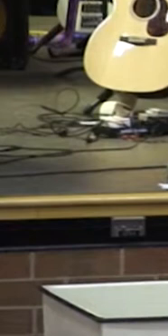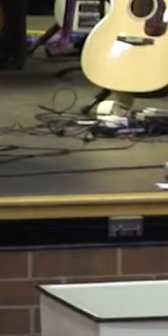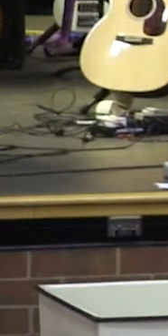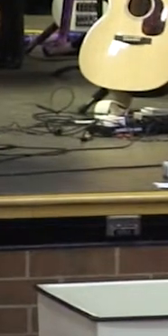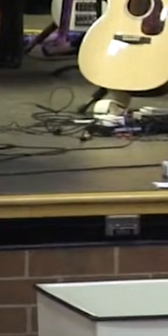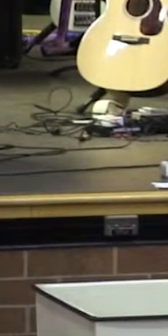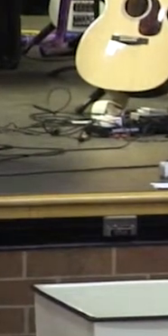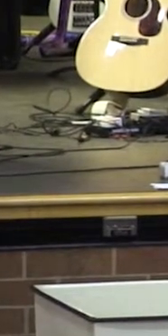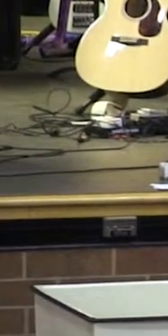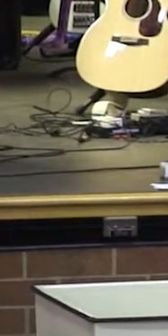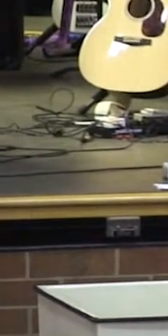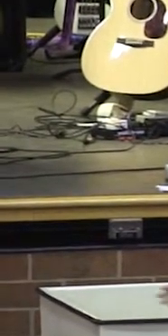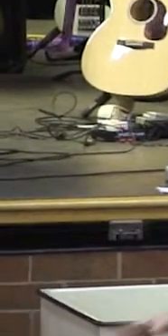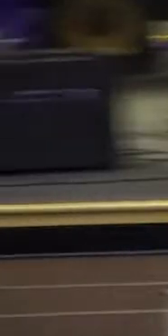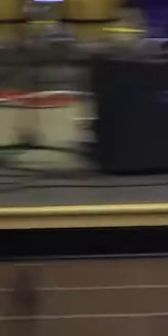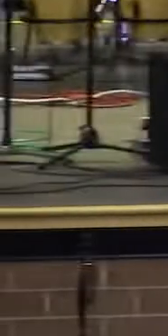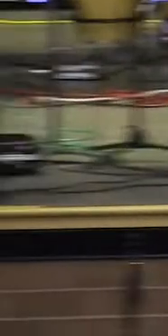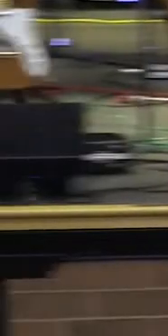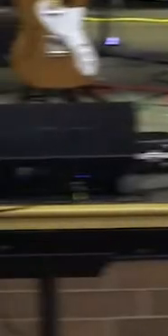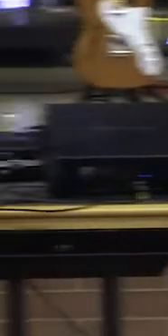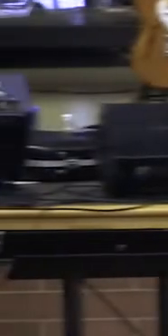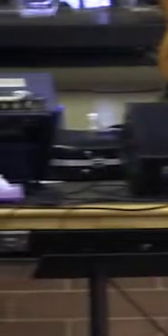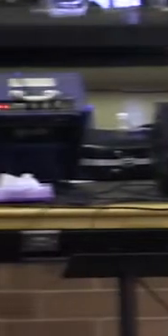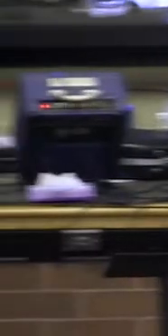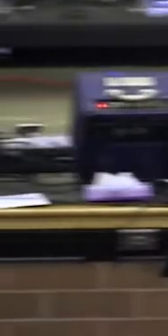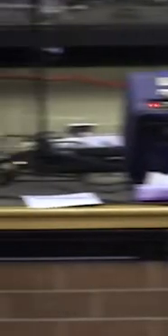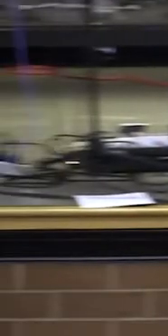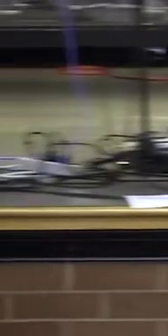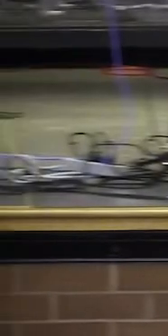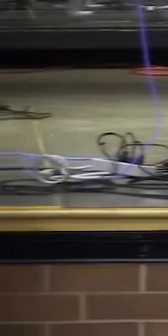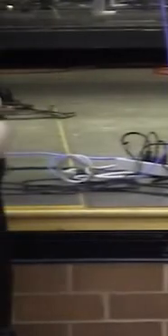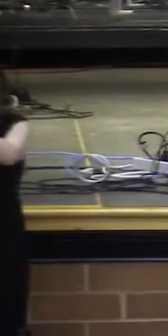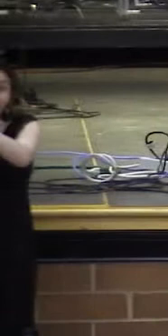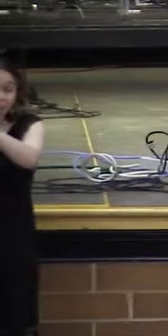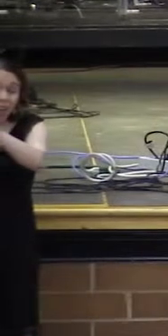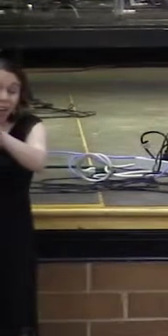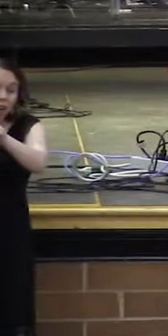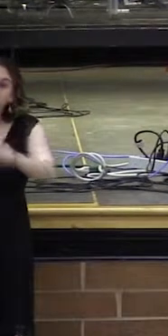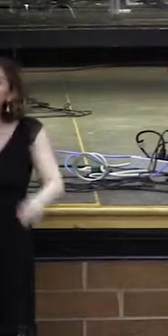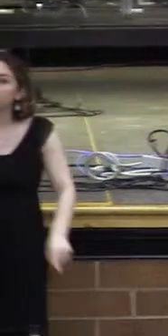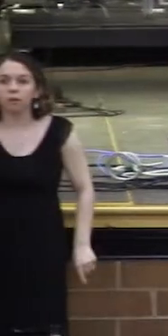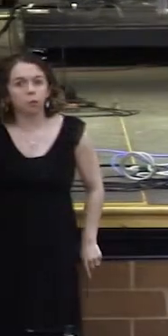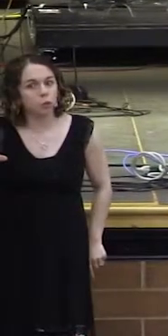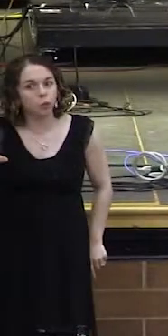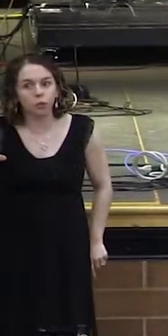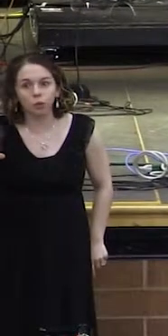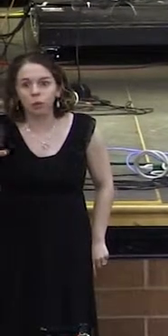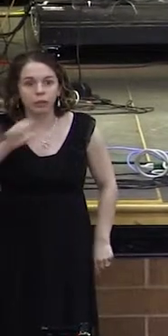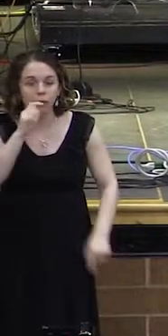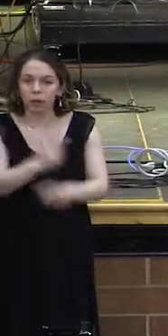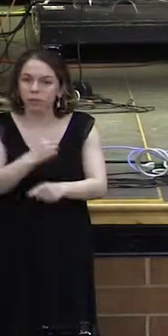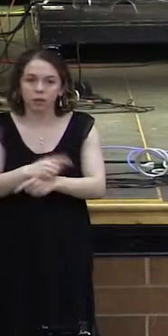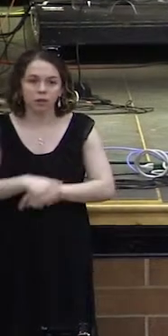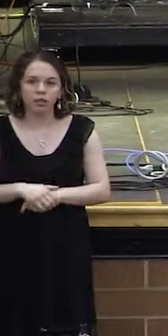and it's only happened a few times but there were people that we had had known were wolves and sheep clothing and let me just say that it's